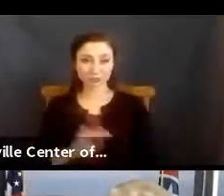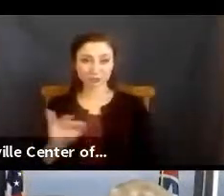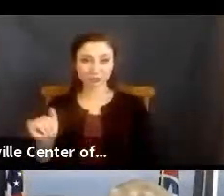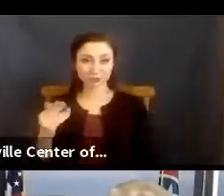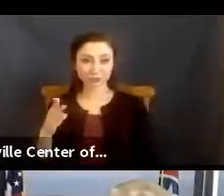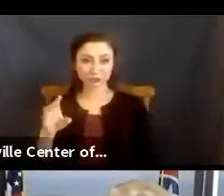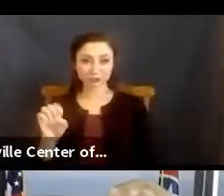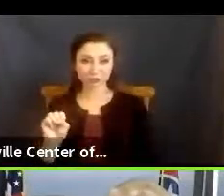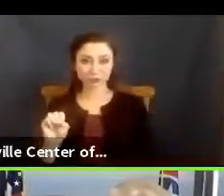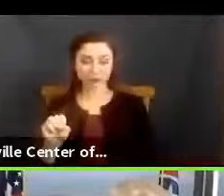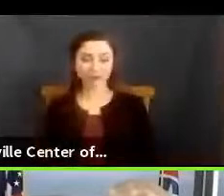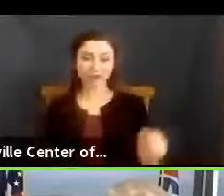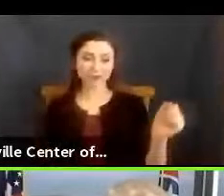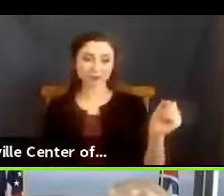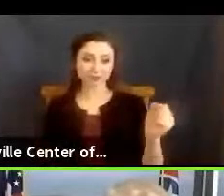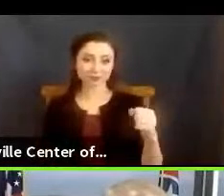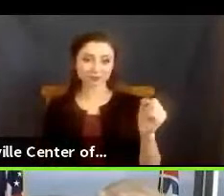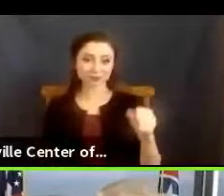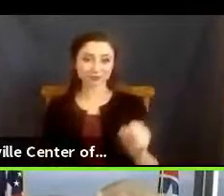Jacobs, Yes.